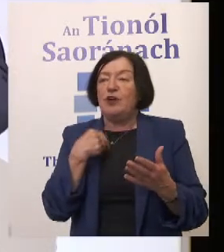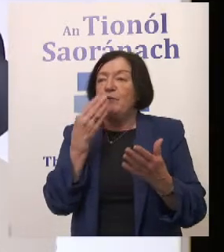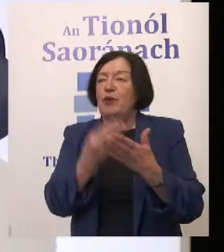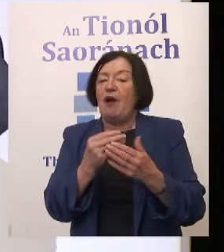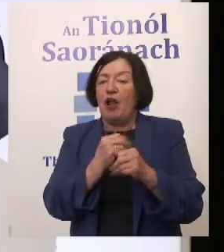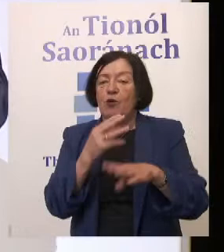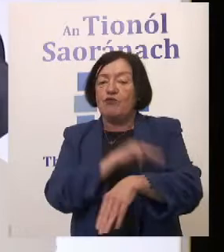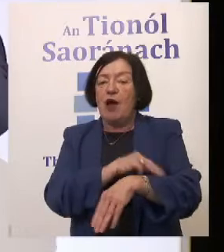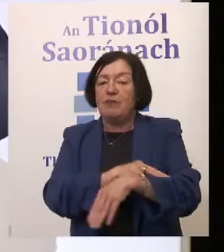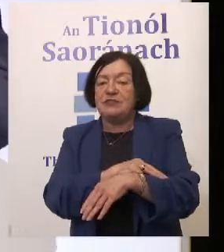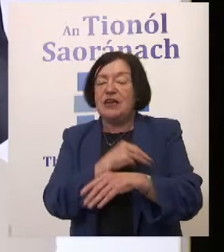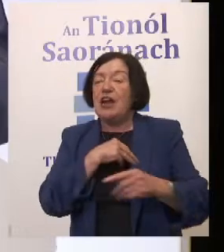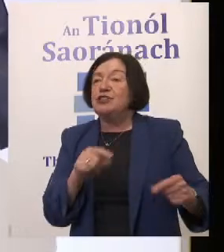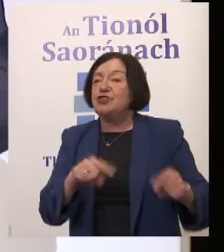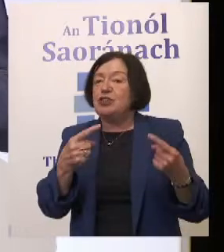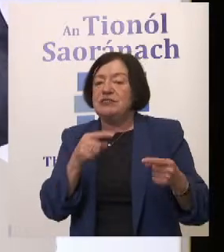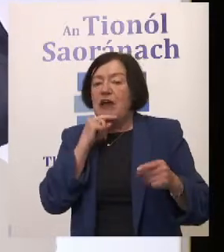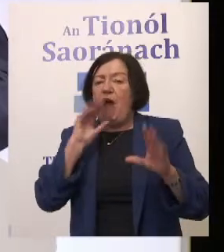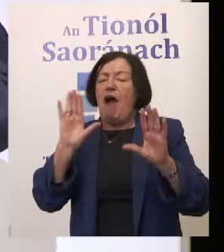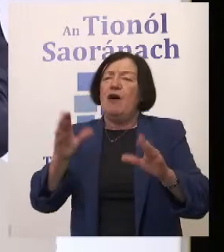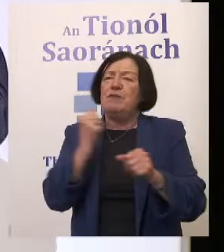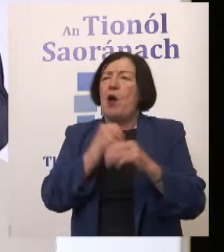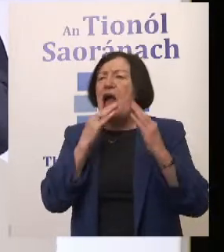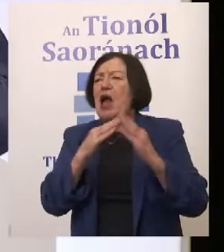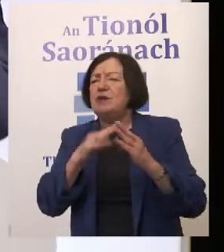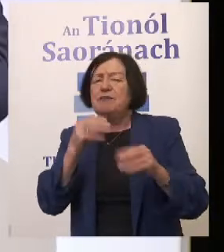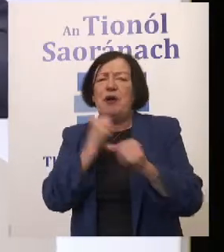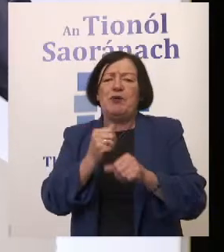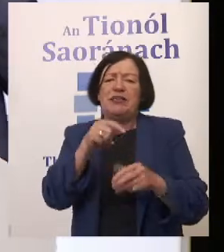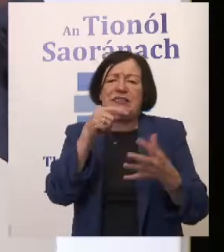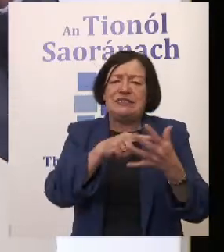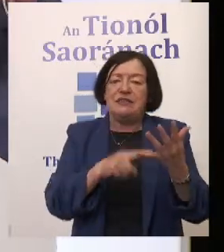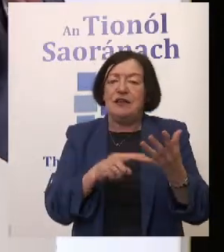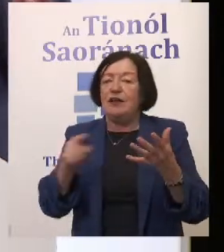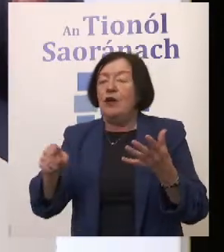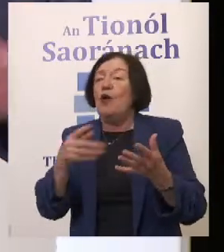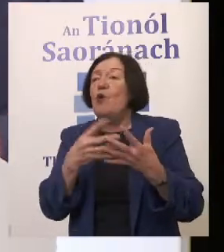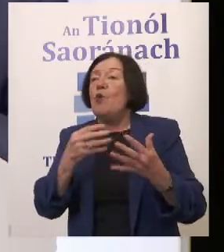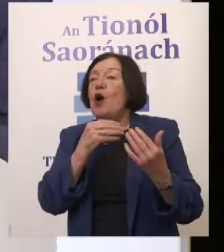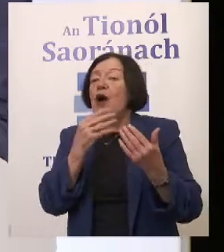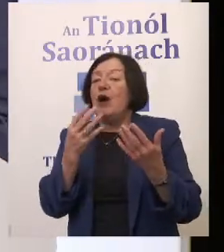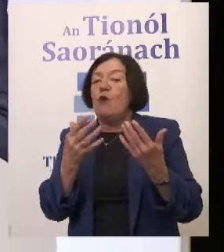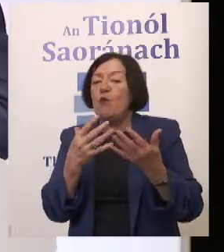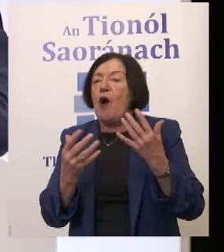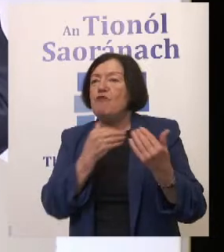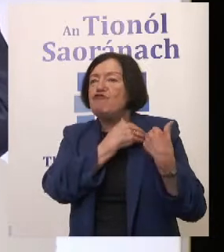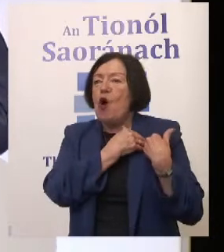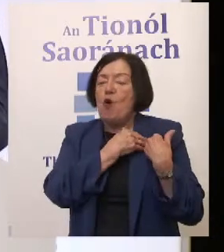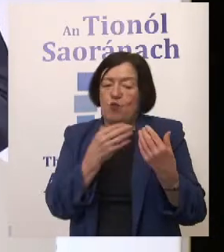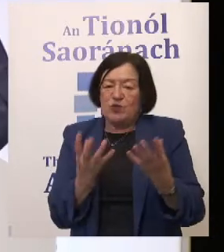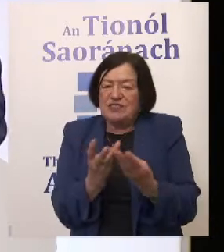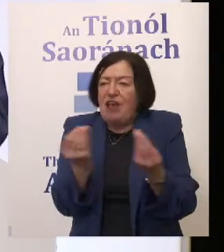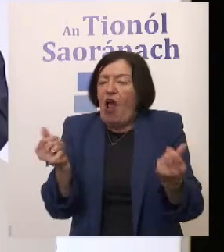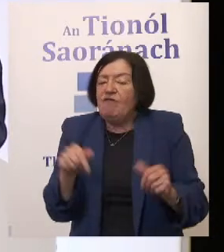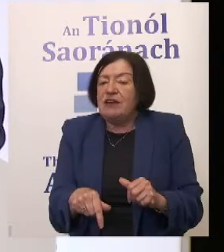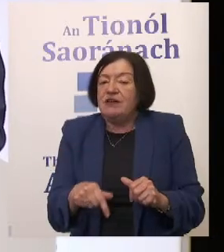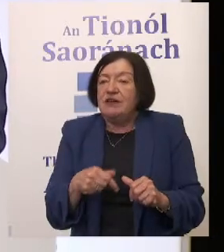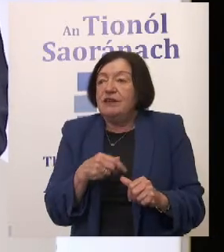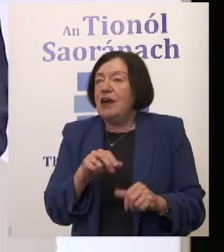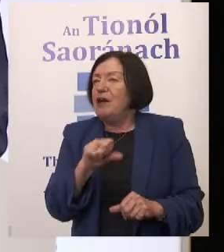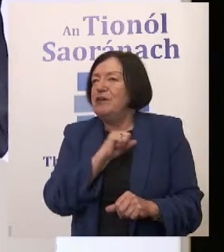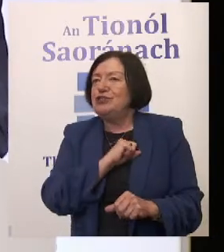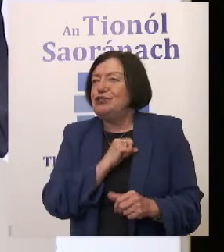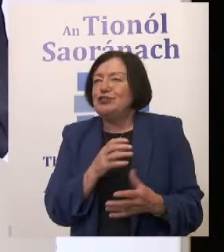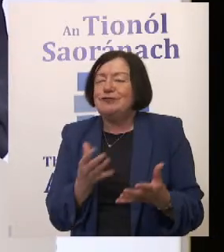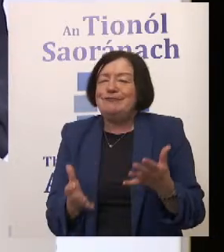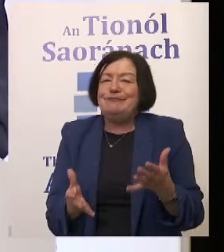our problems and our challenges in and saying, God, it's about housing, it's about this and that. And we say, what role would solve all of this? I'm not sure.